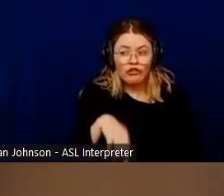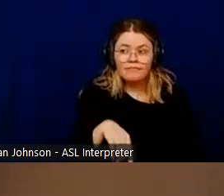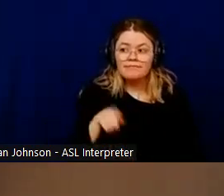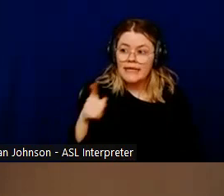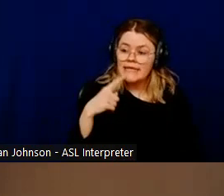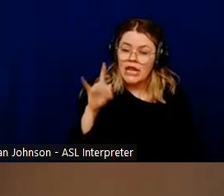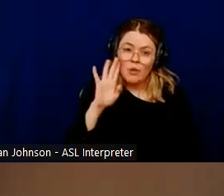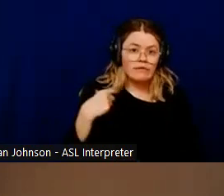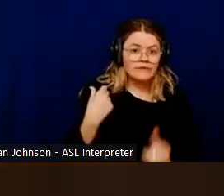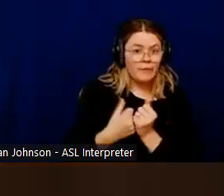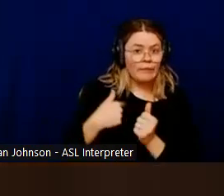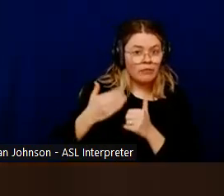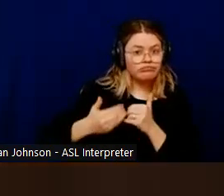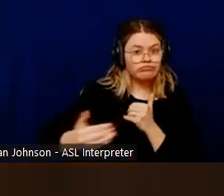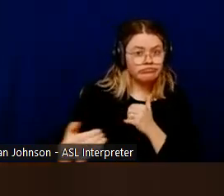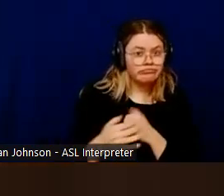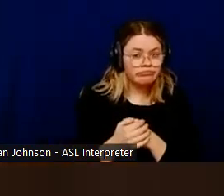way.